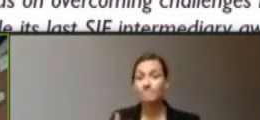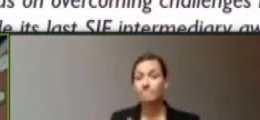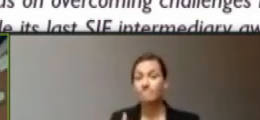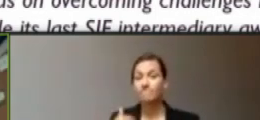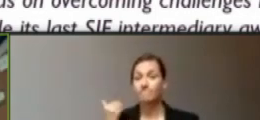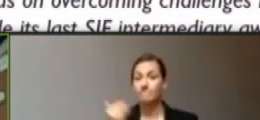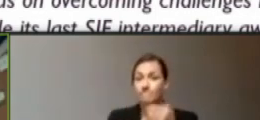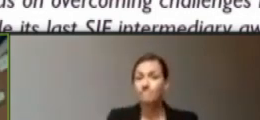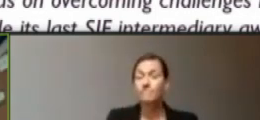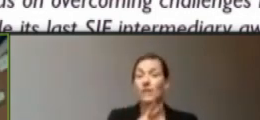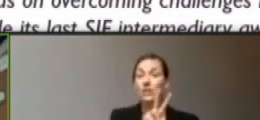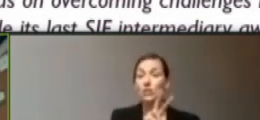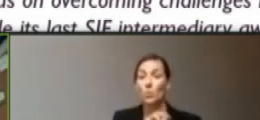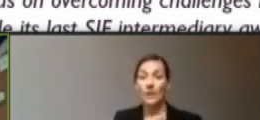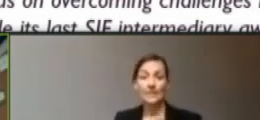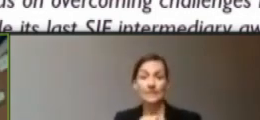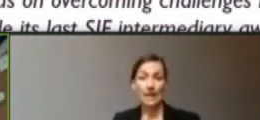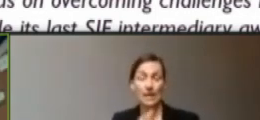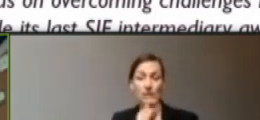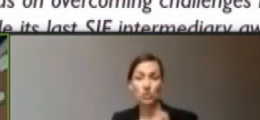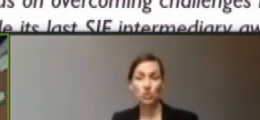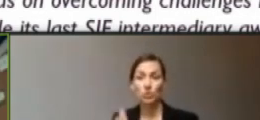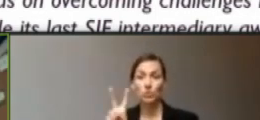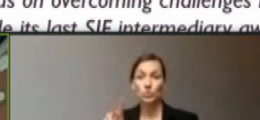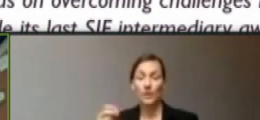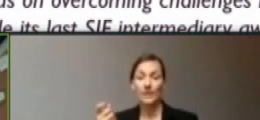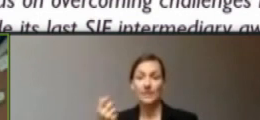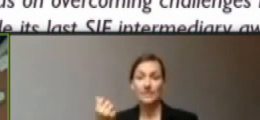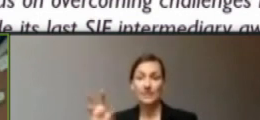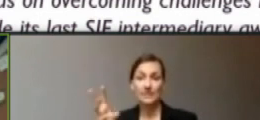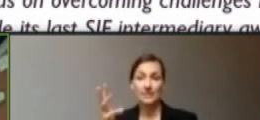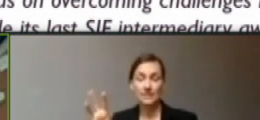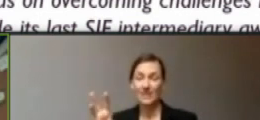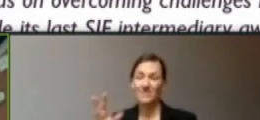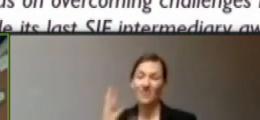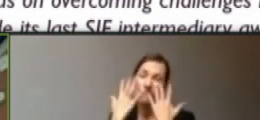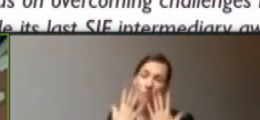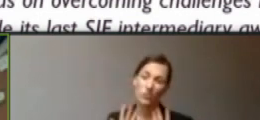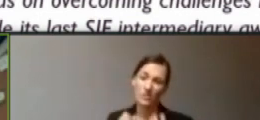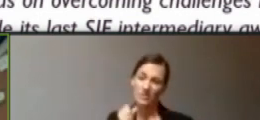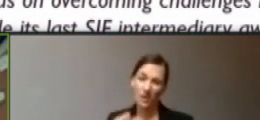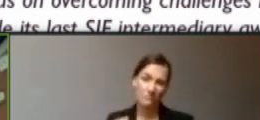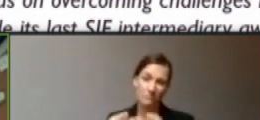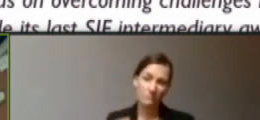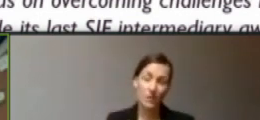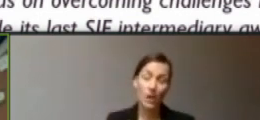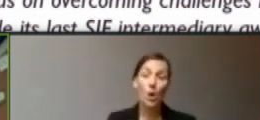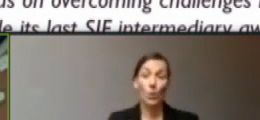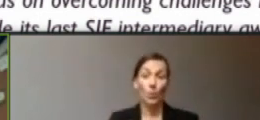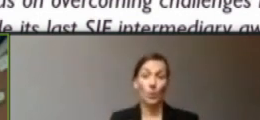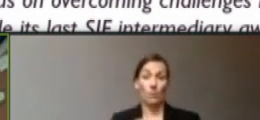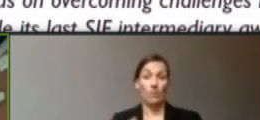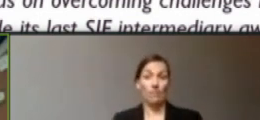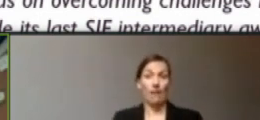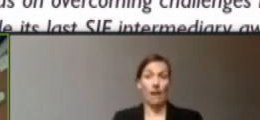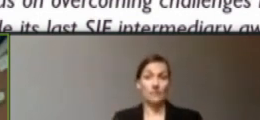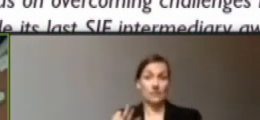to 2016 and is unfortunately no longer running, but we were one of the last cohorts to get